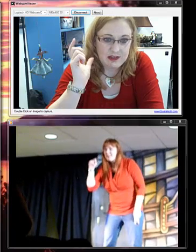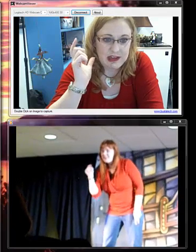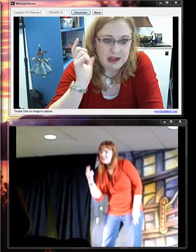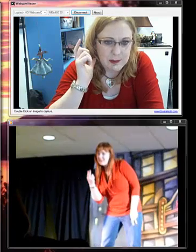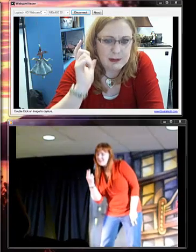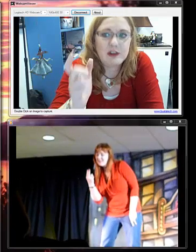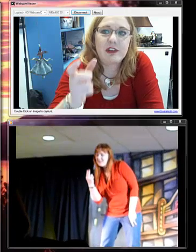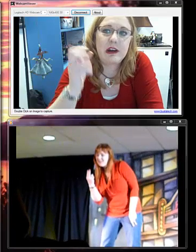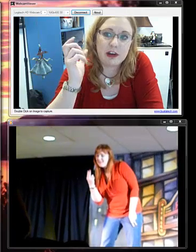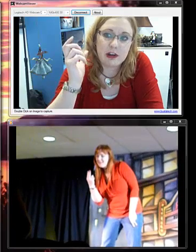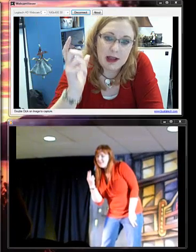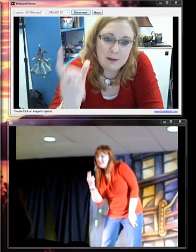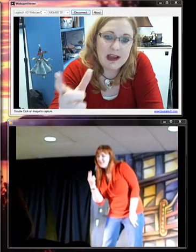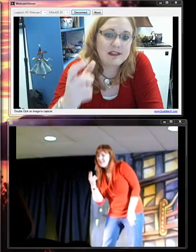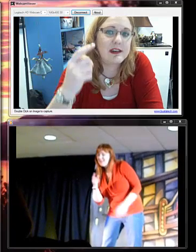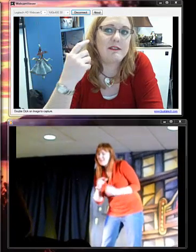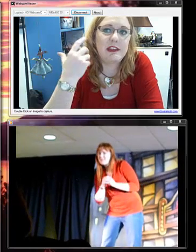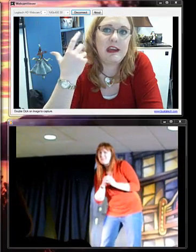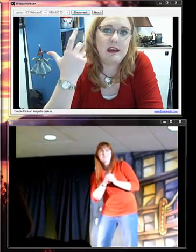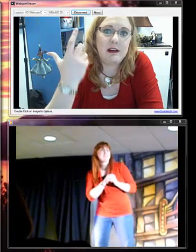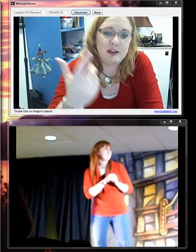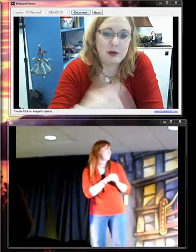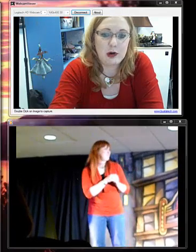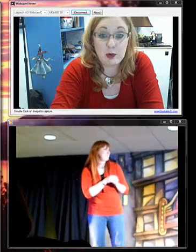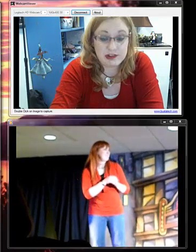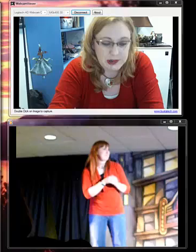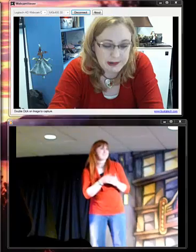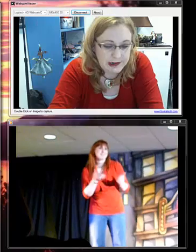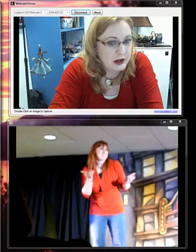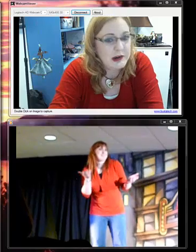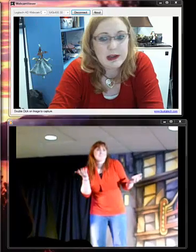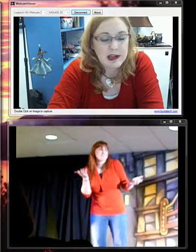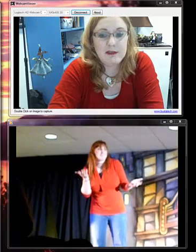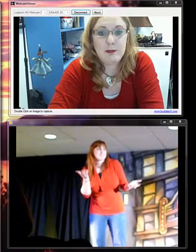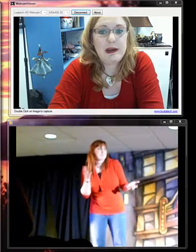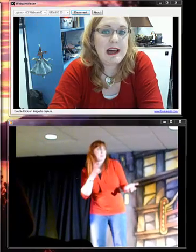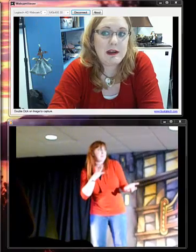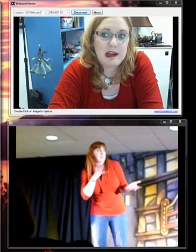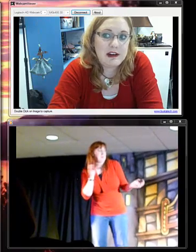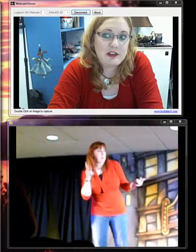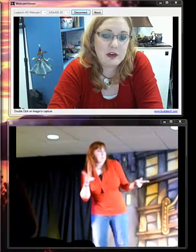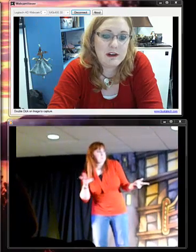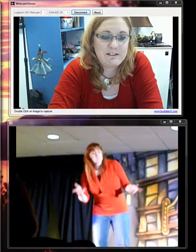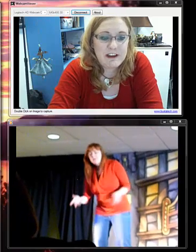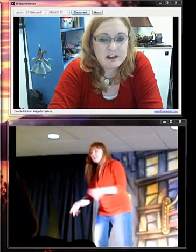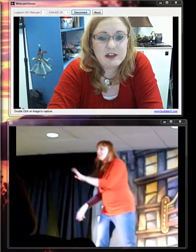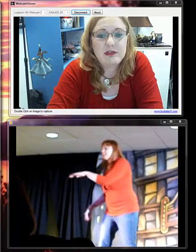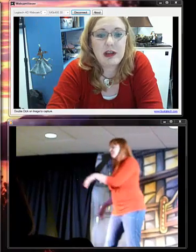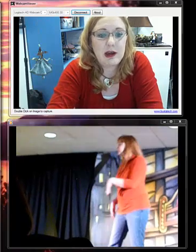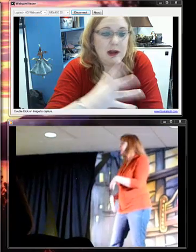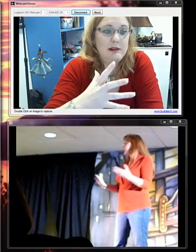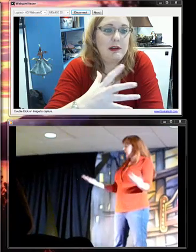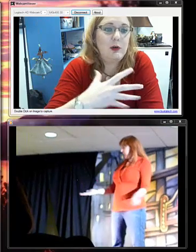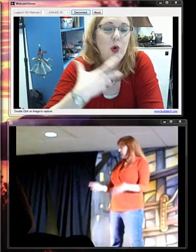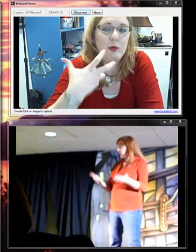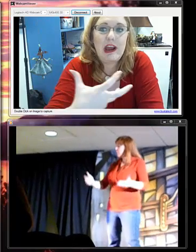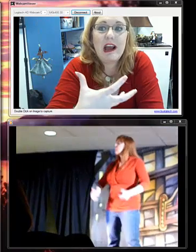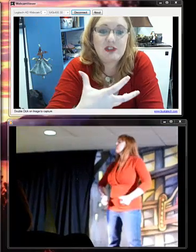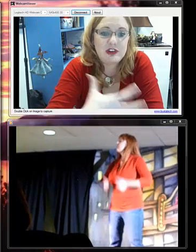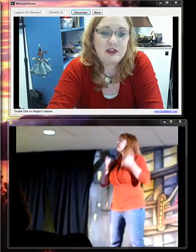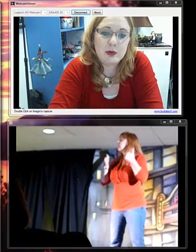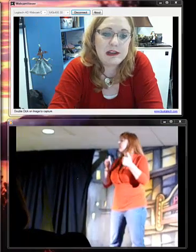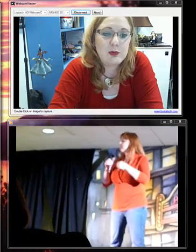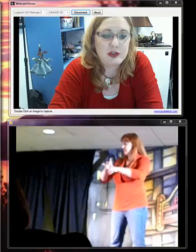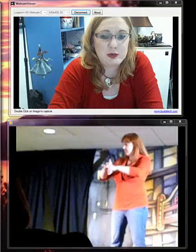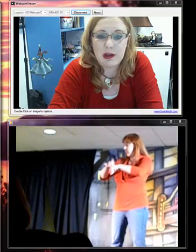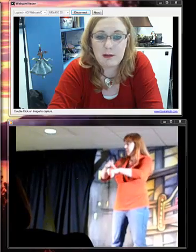say that the punchline or the climax of the story was clear. Everybody had a certain effect or